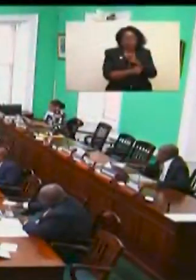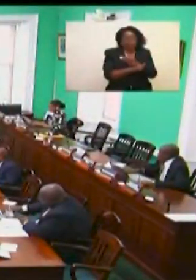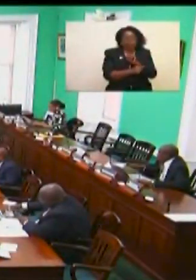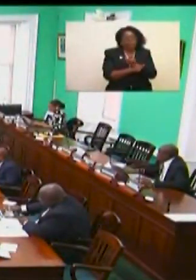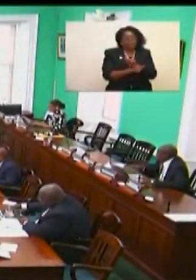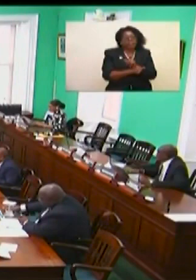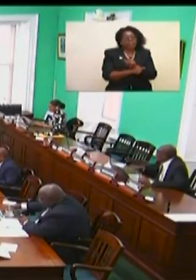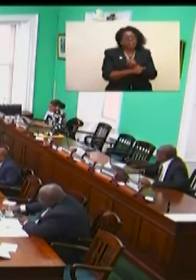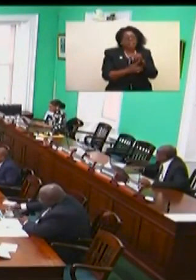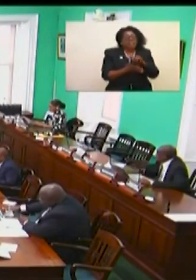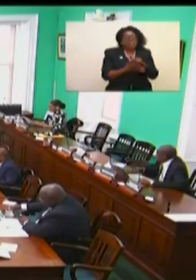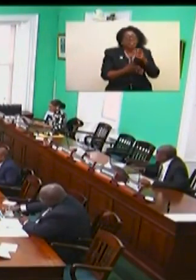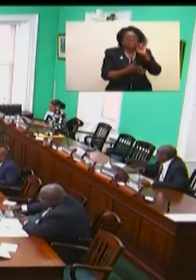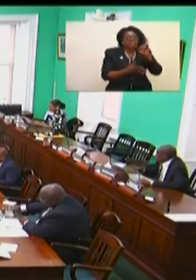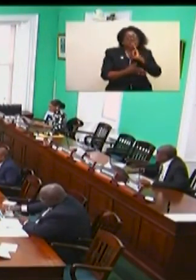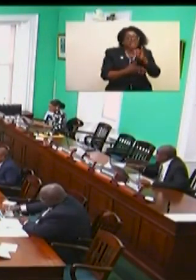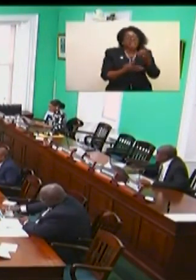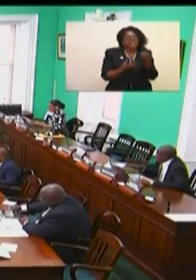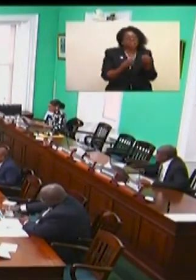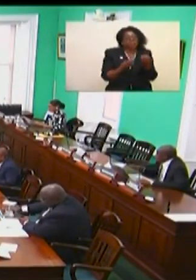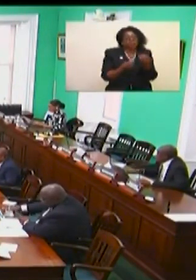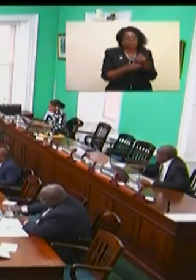house.